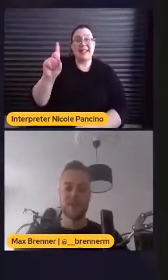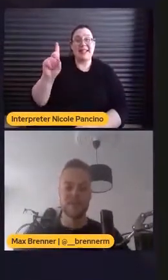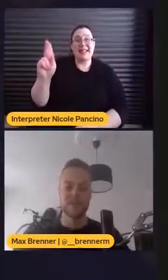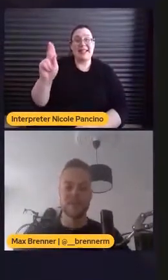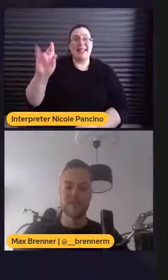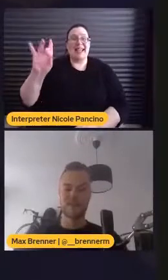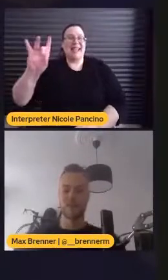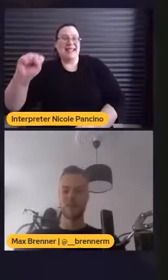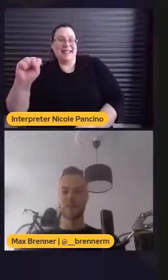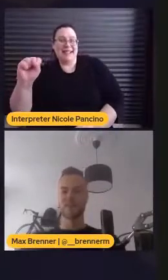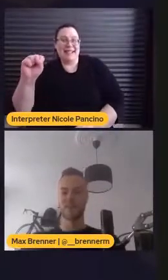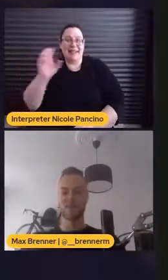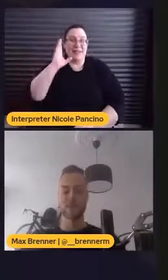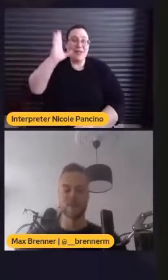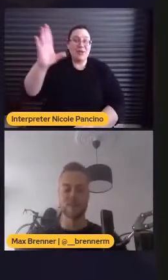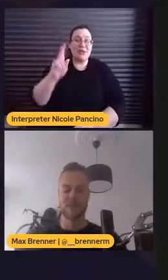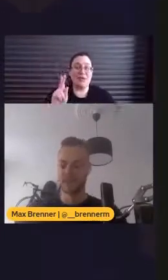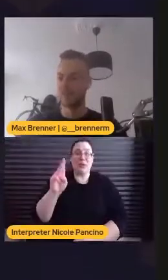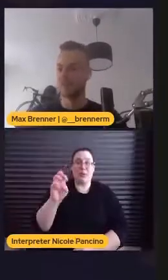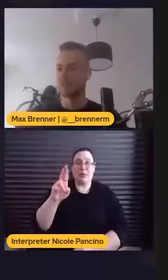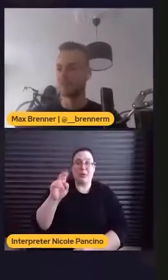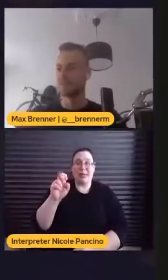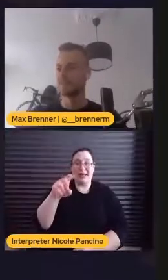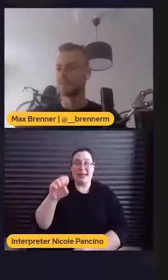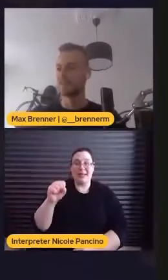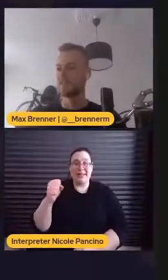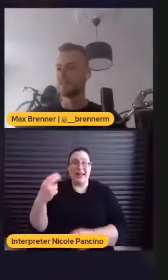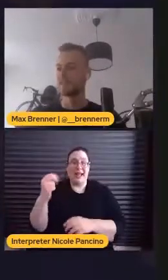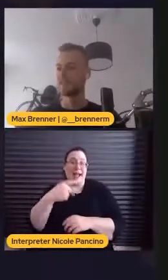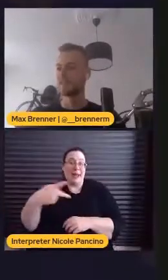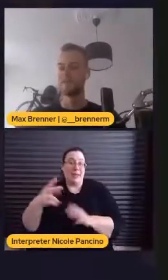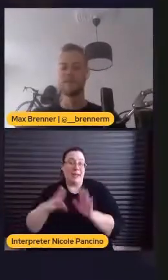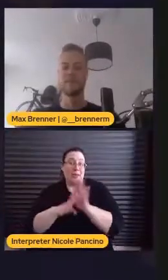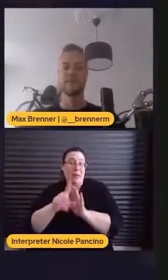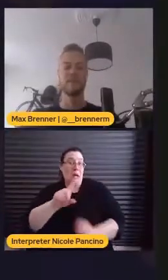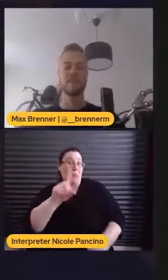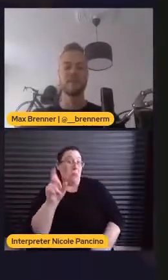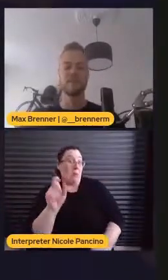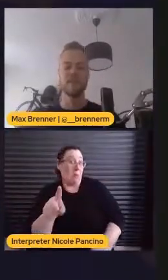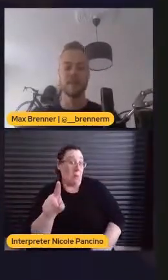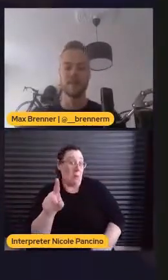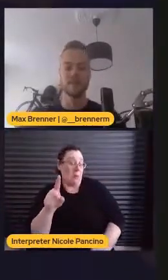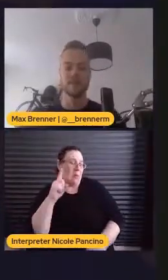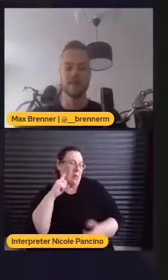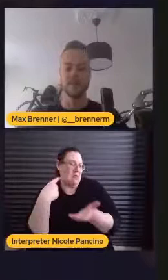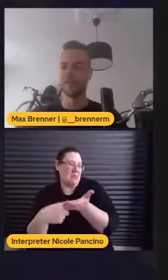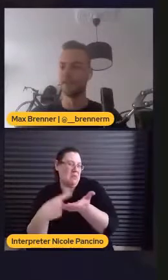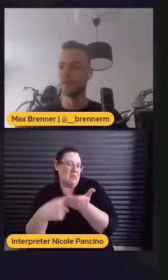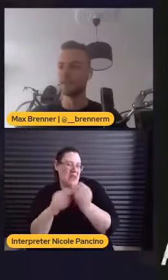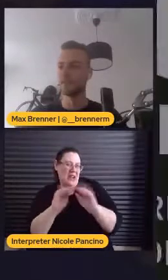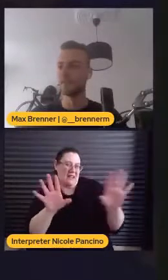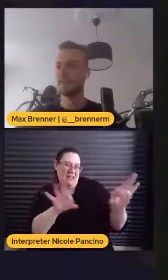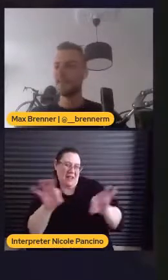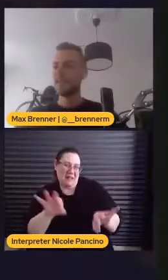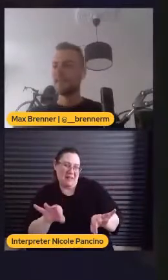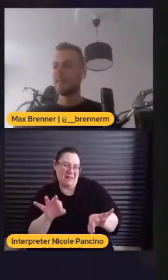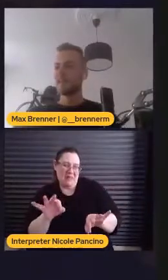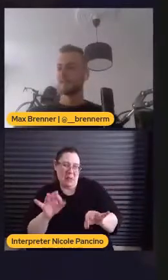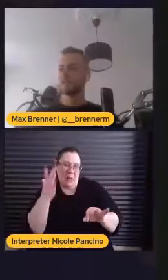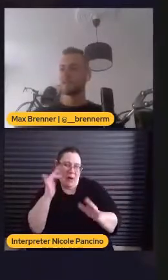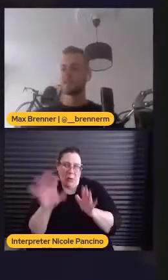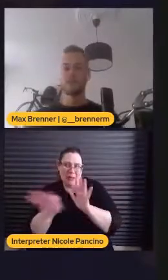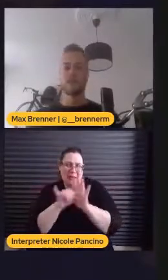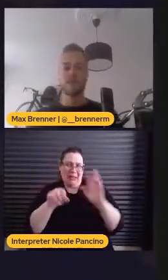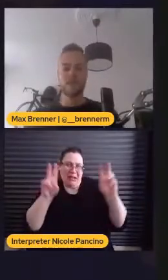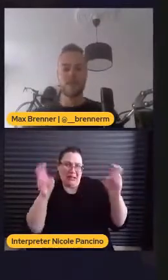future of Kubernetes application deployments, revisited. We'll clarify the title in a few minutes.